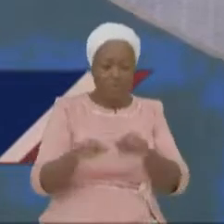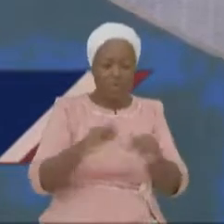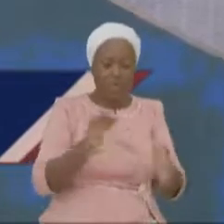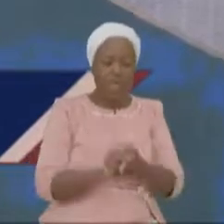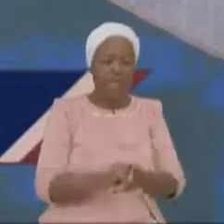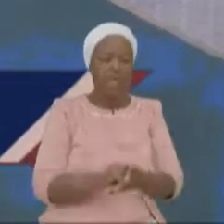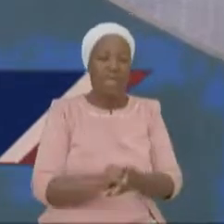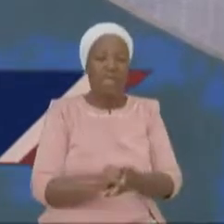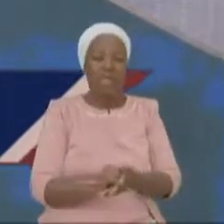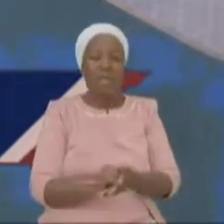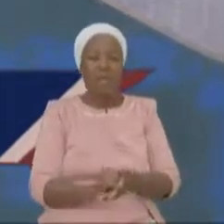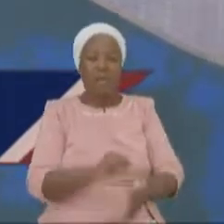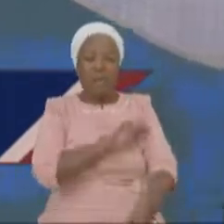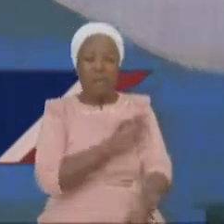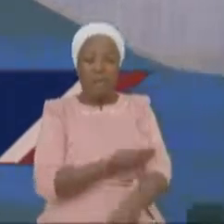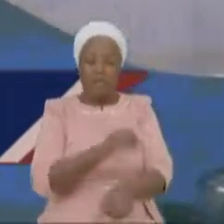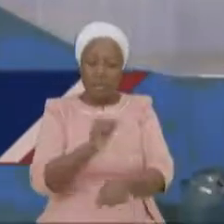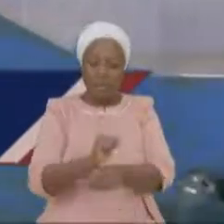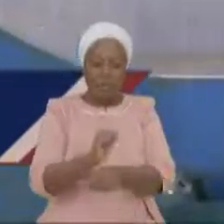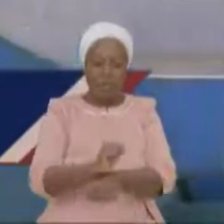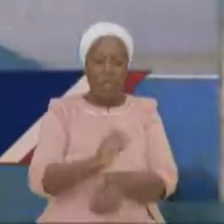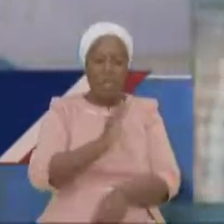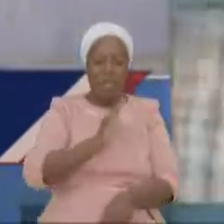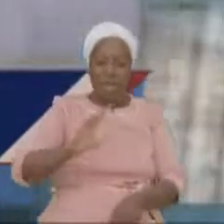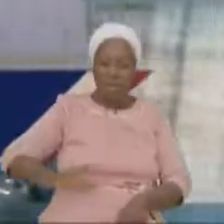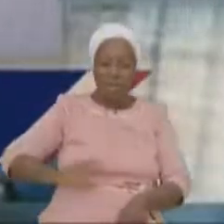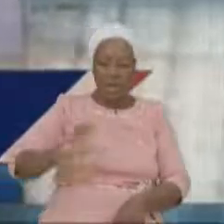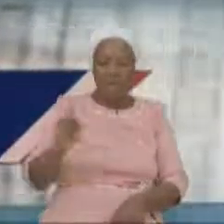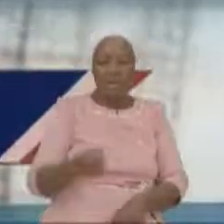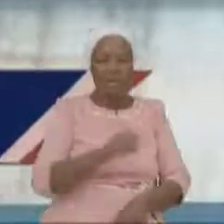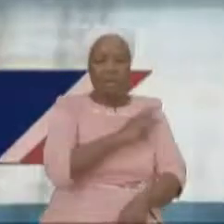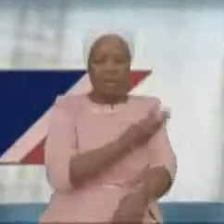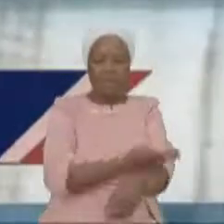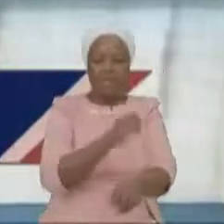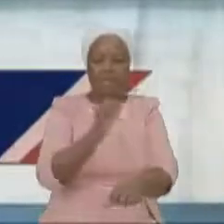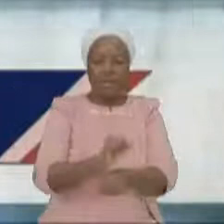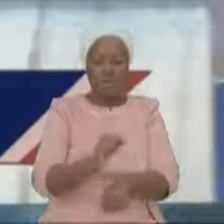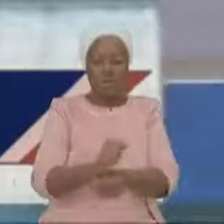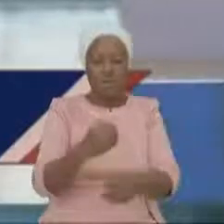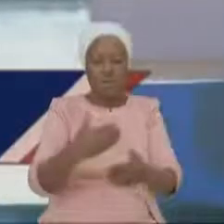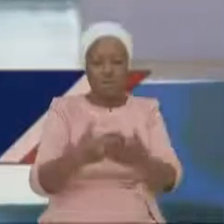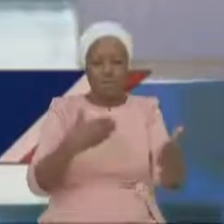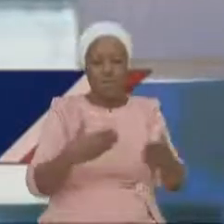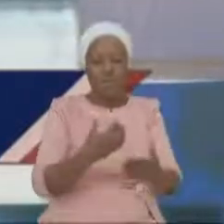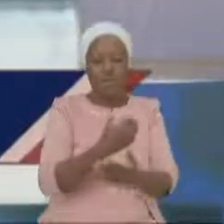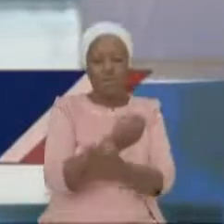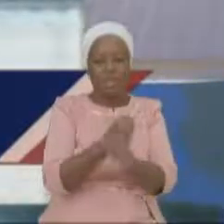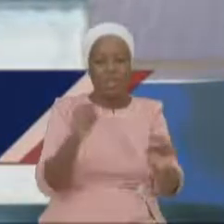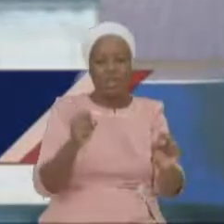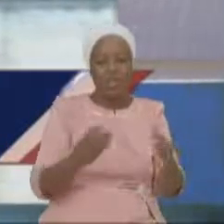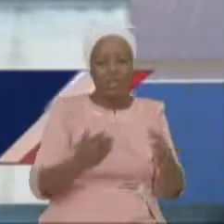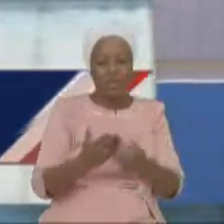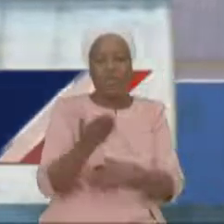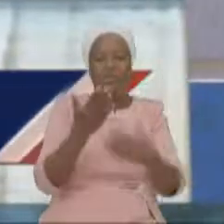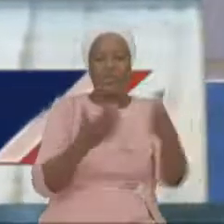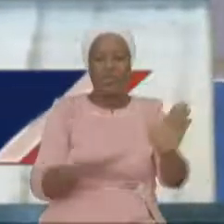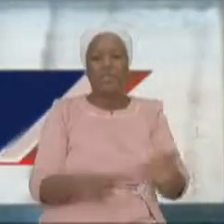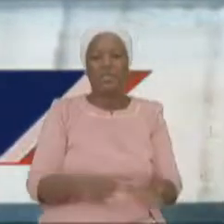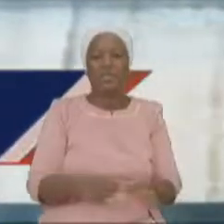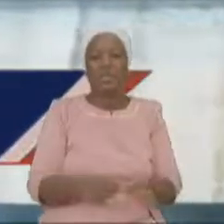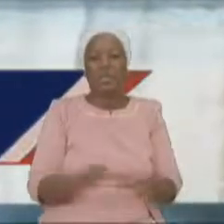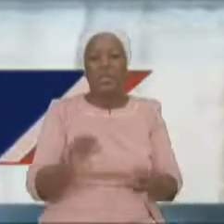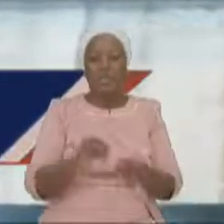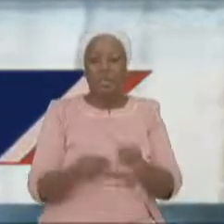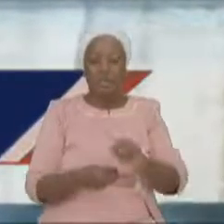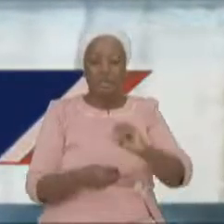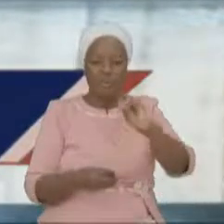works, Christ's mighty works before redemption through death. Number